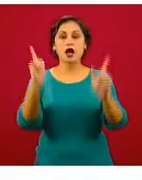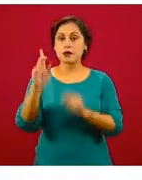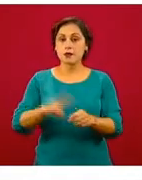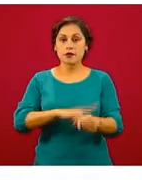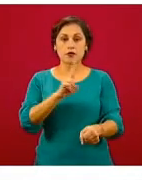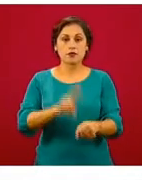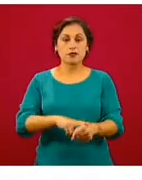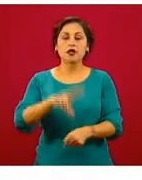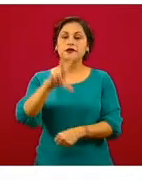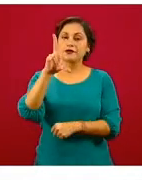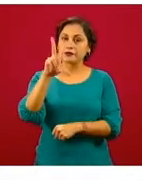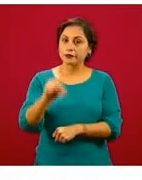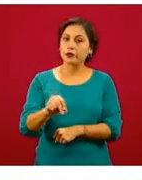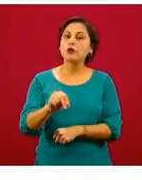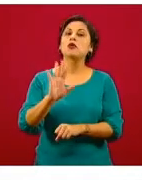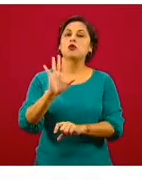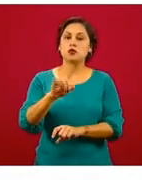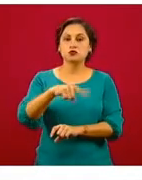normal.